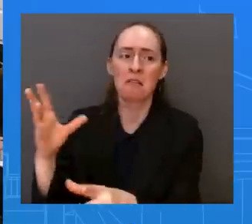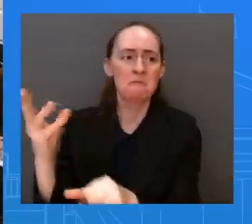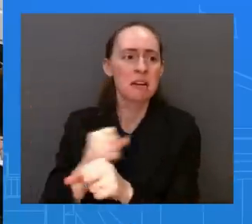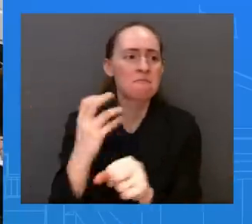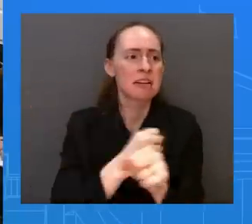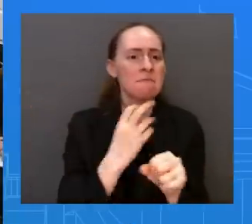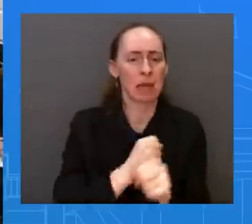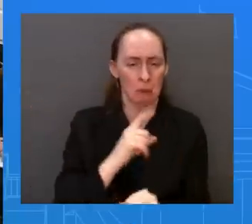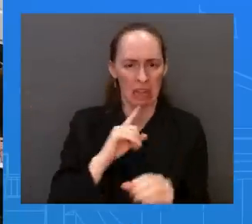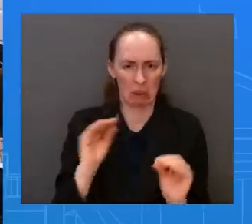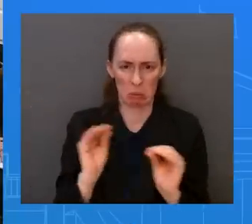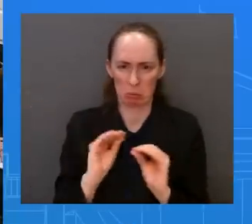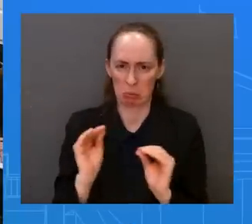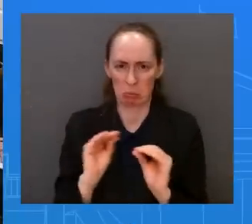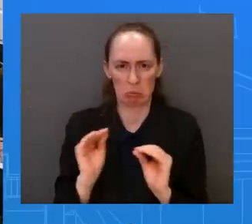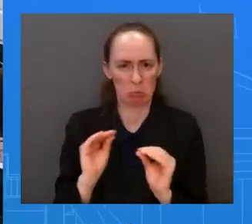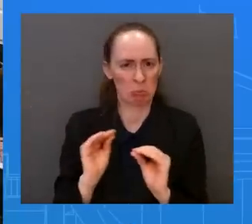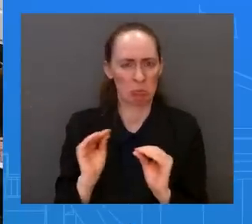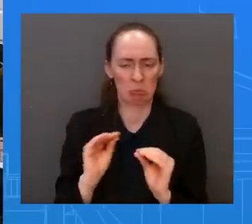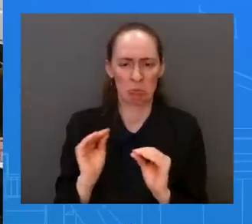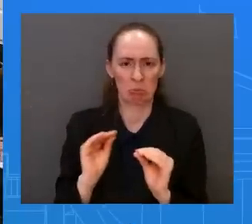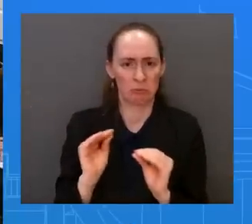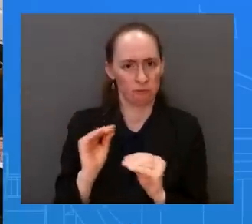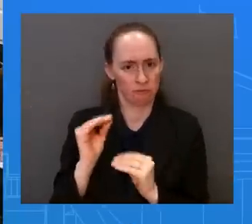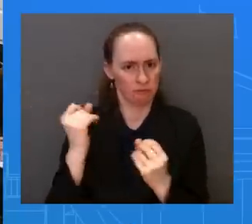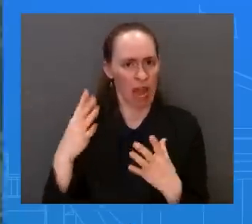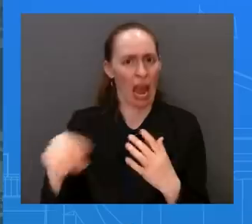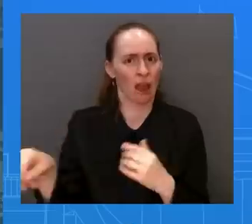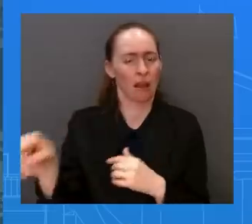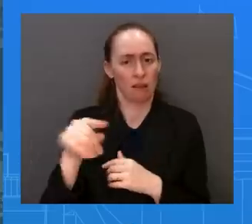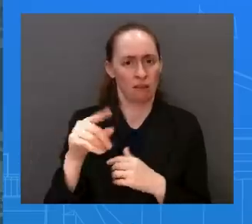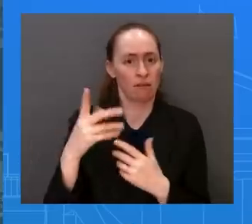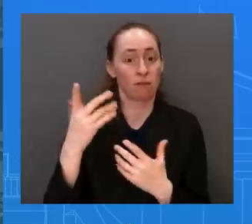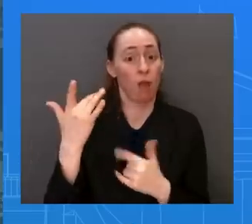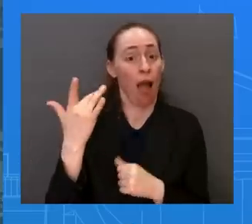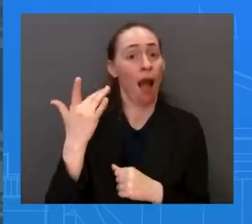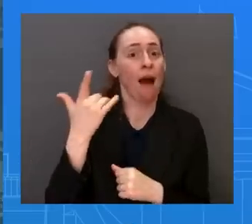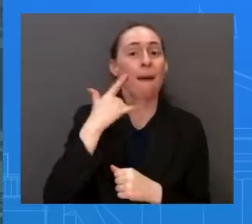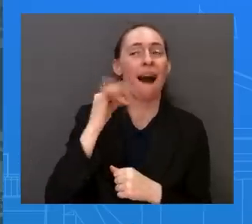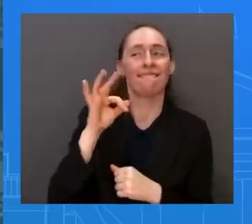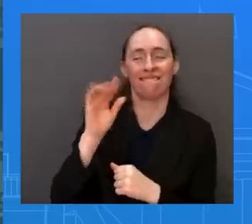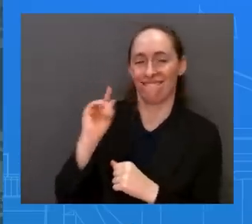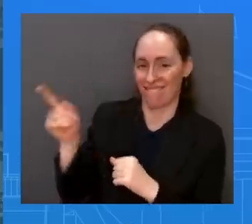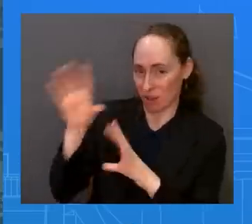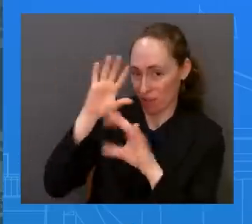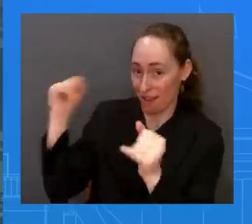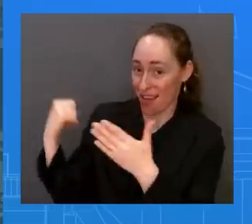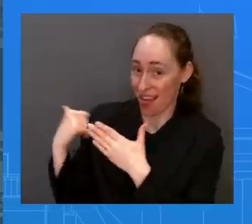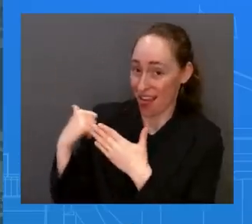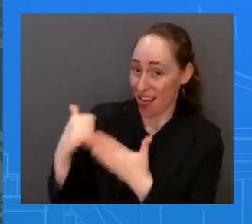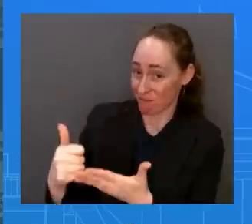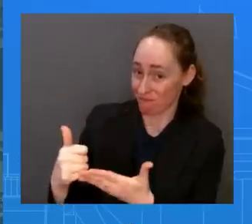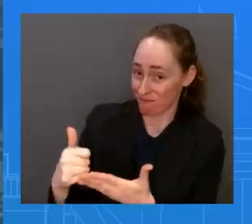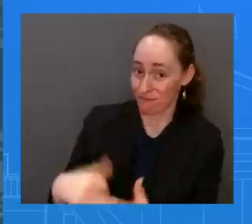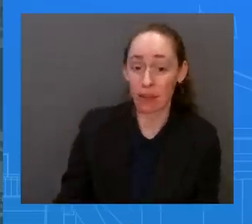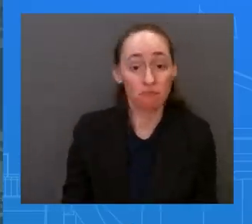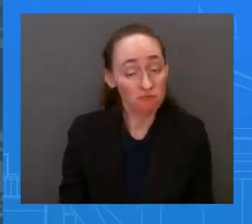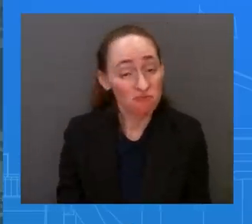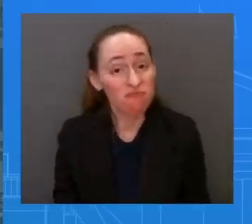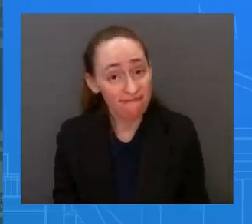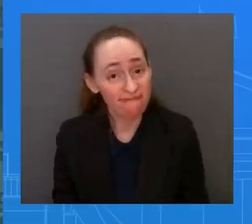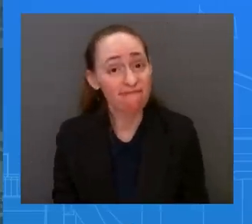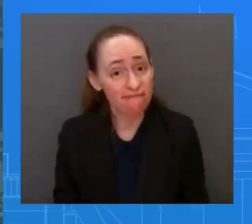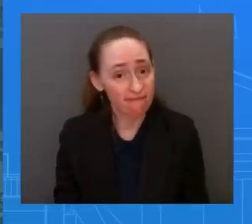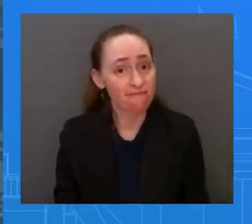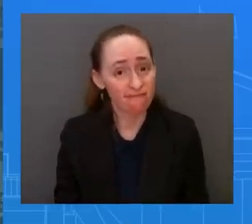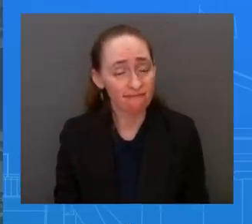president. That's a fair. Yeah, and we've said that before. It's nothing new. We think the president played a very big role in laying